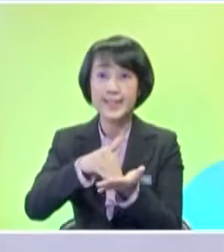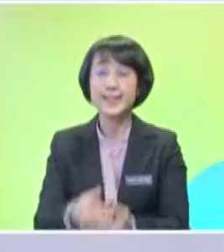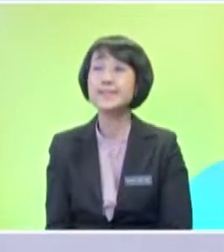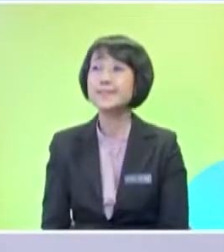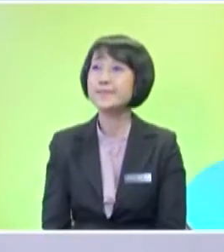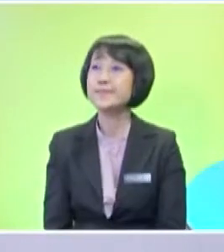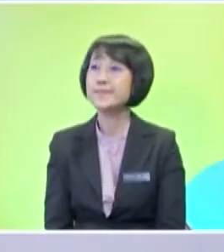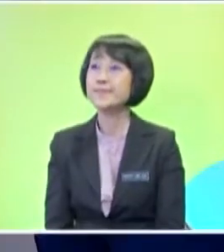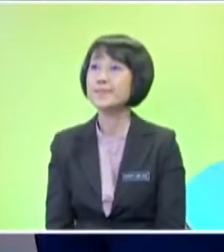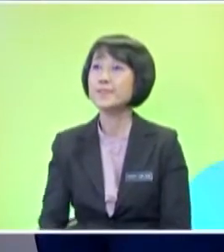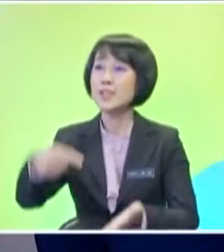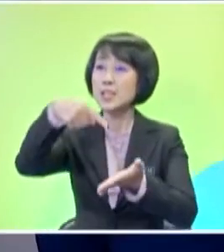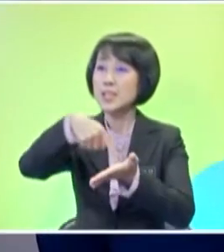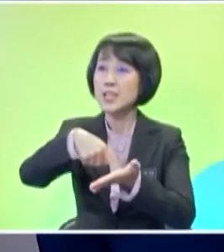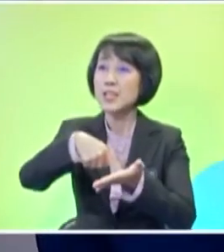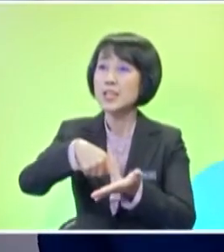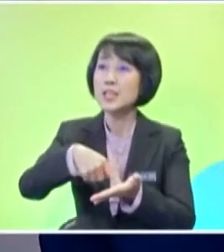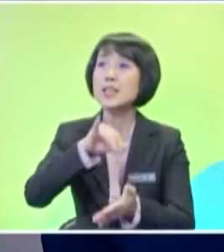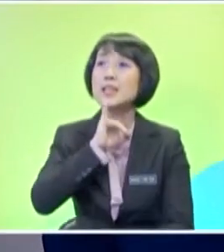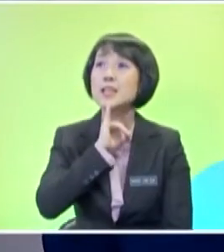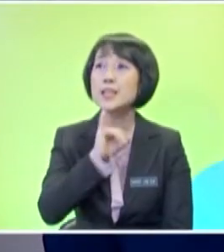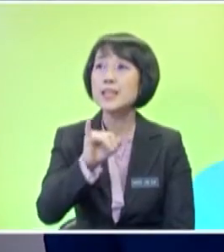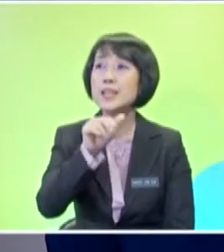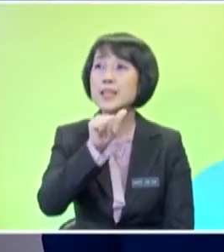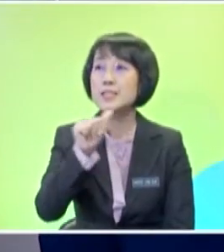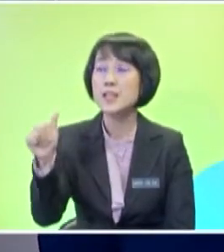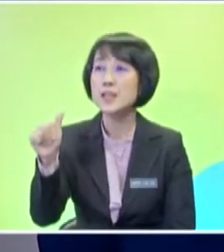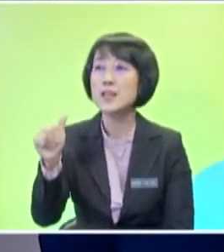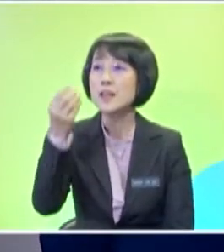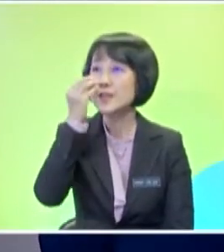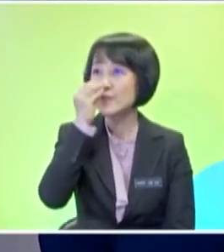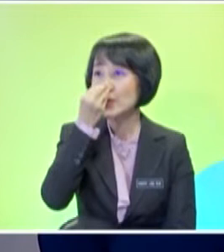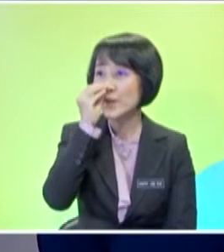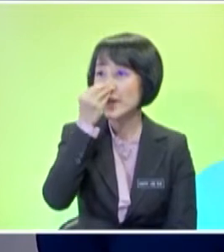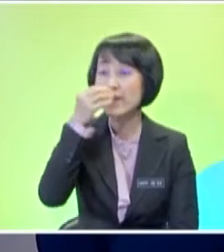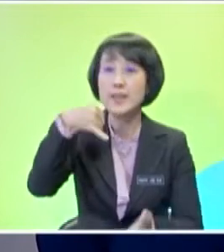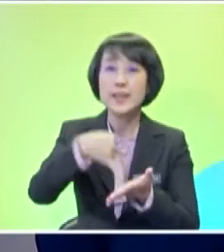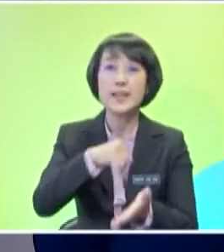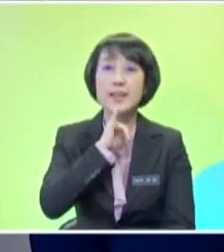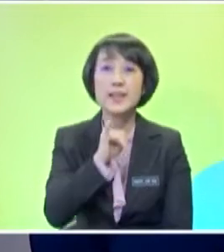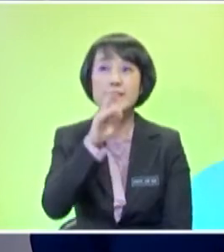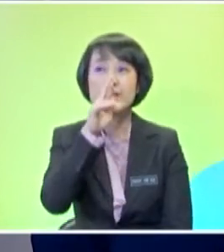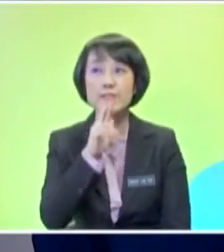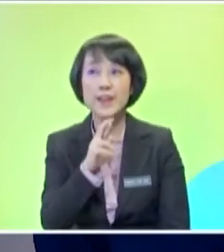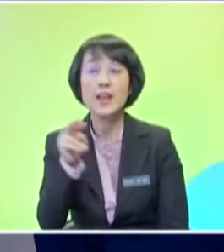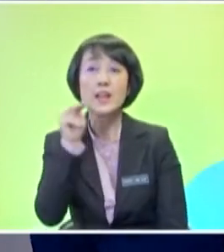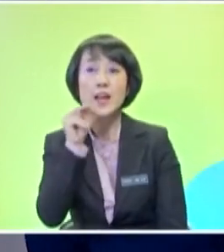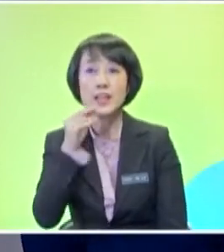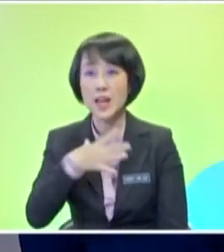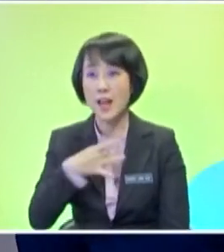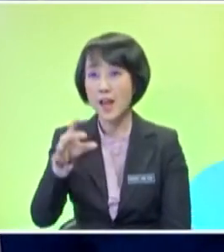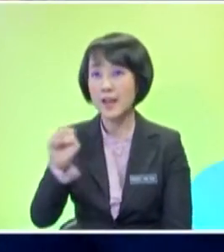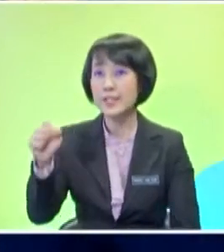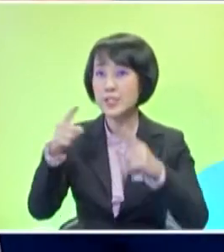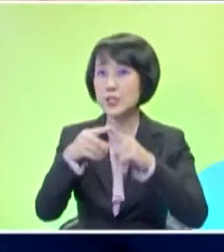again. This is a strawberry. It is red. Nani likes to